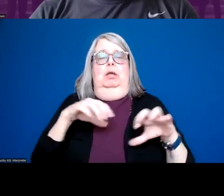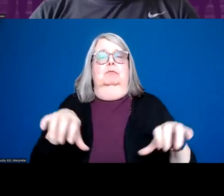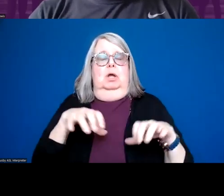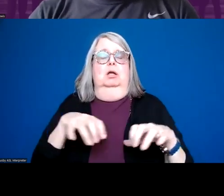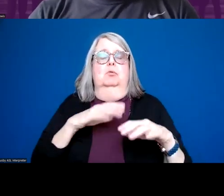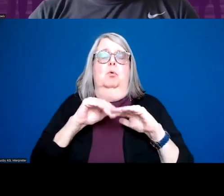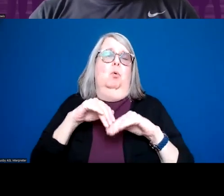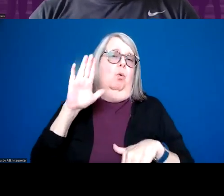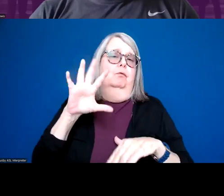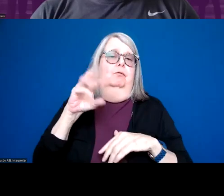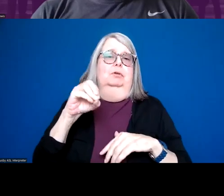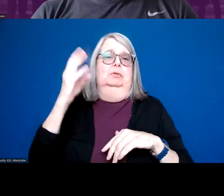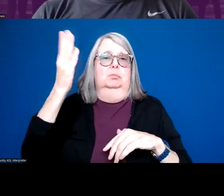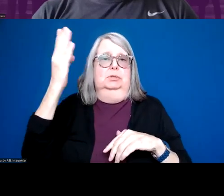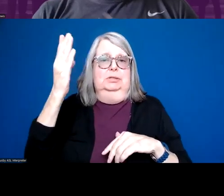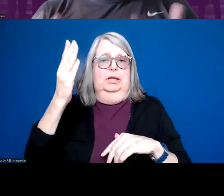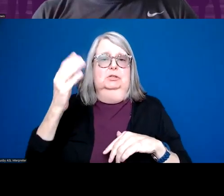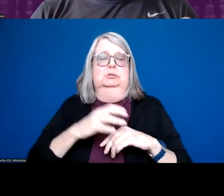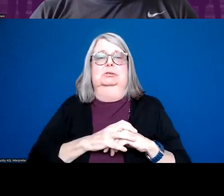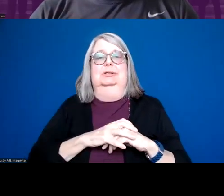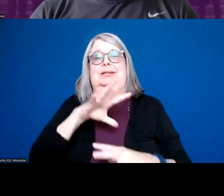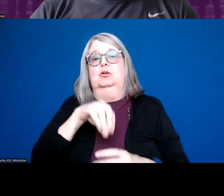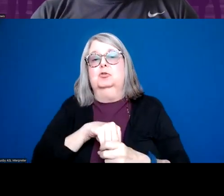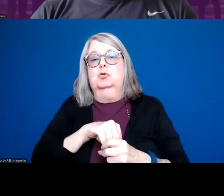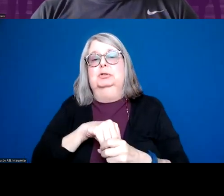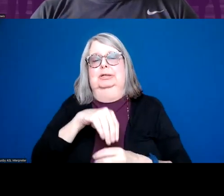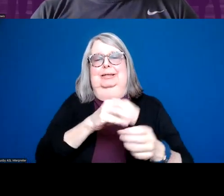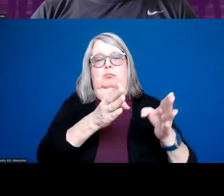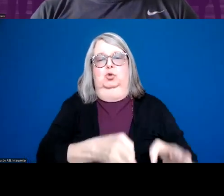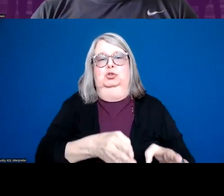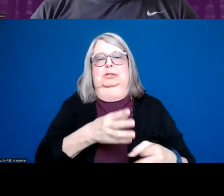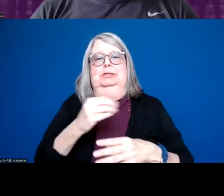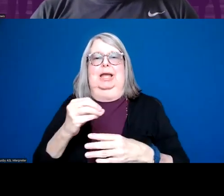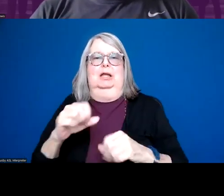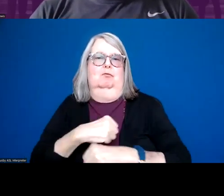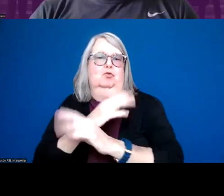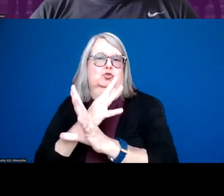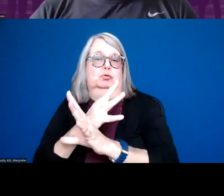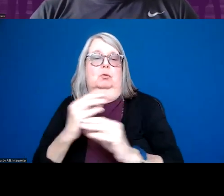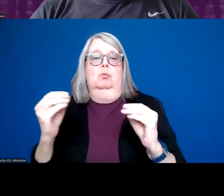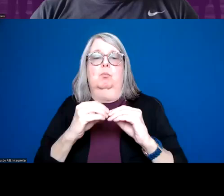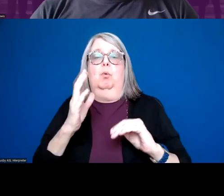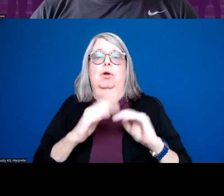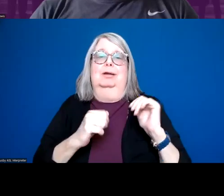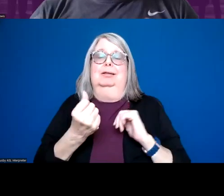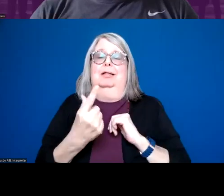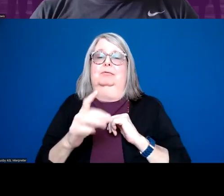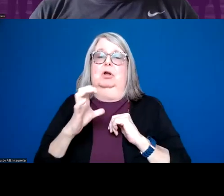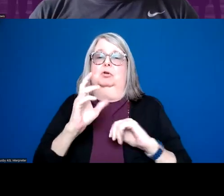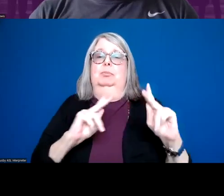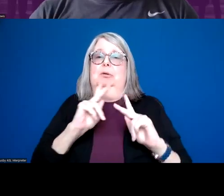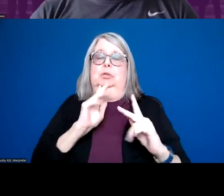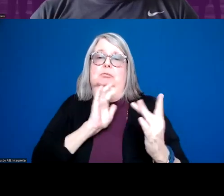over 50 presentations. This is included in-person and virtual. More than 1,100 people have been reached. And